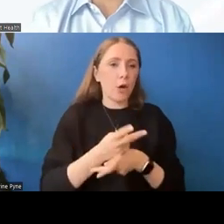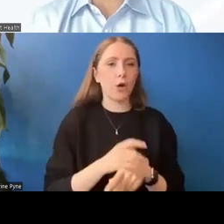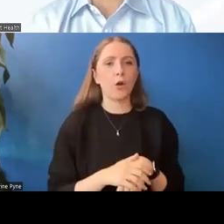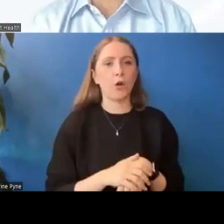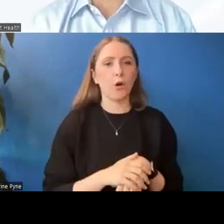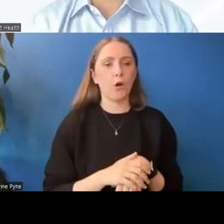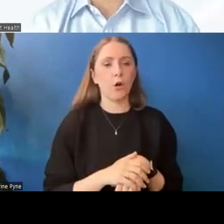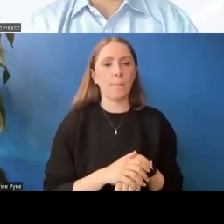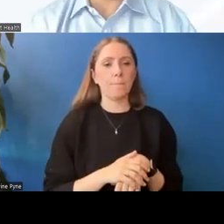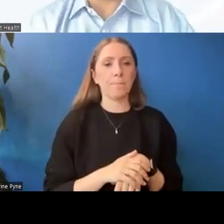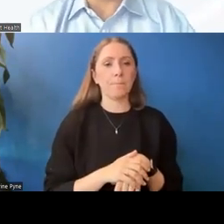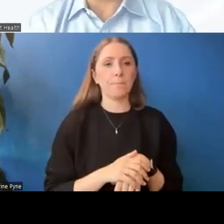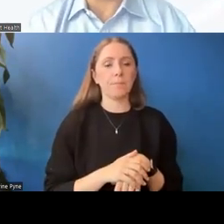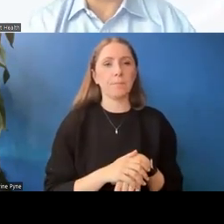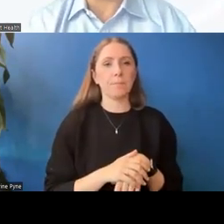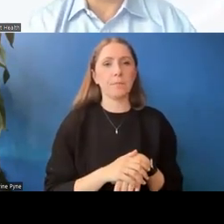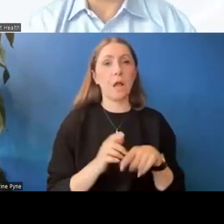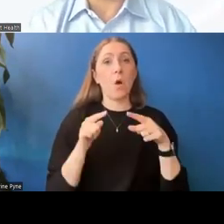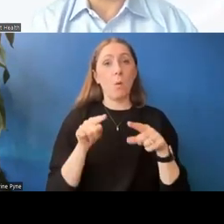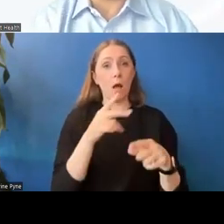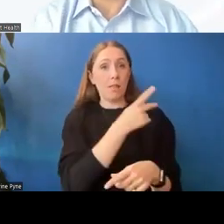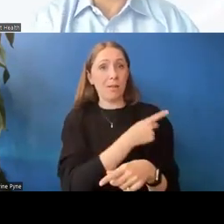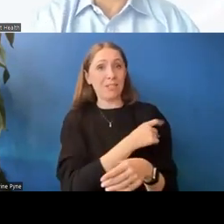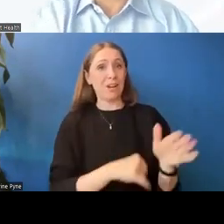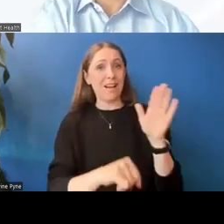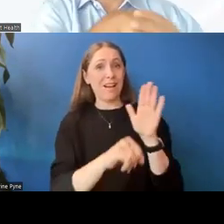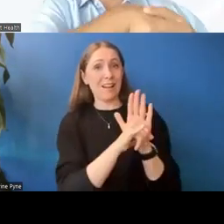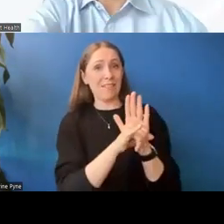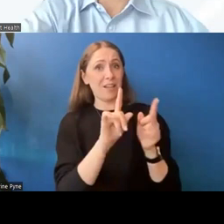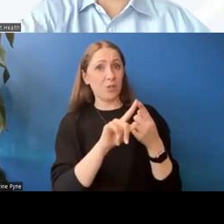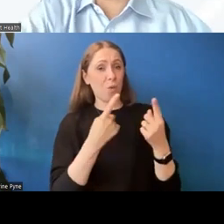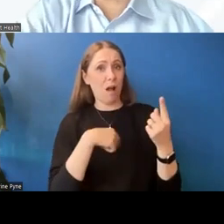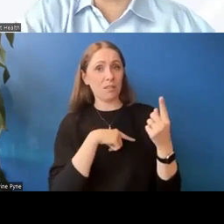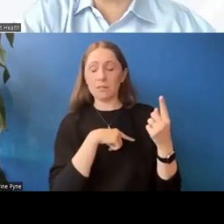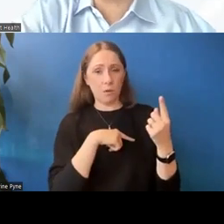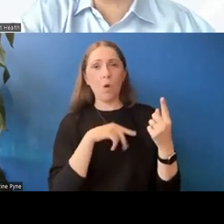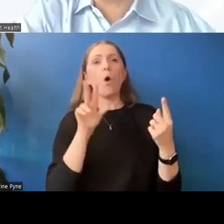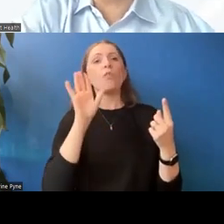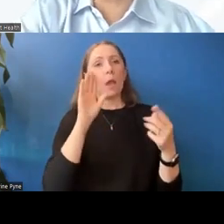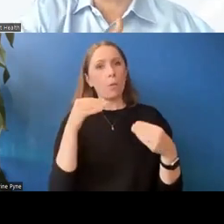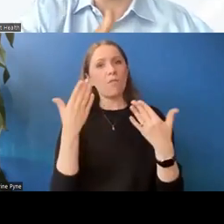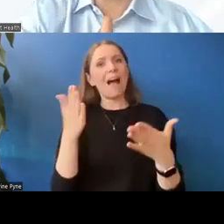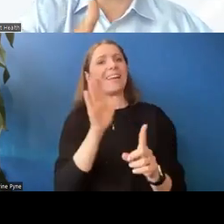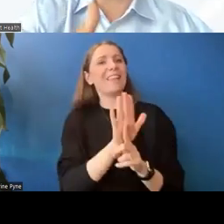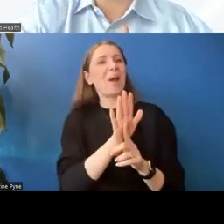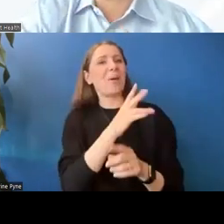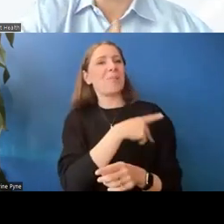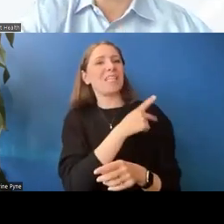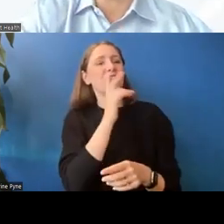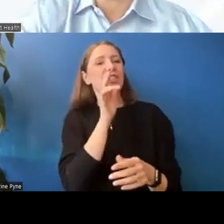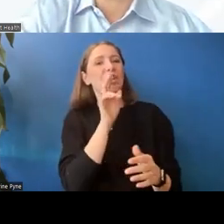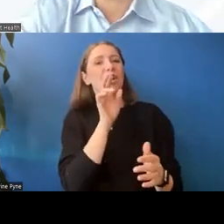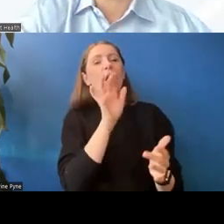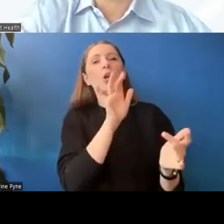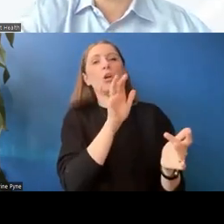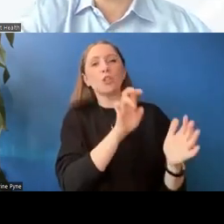While the patient is de-identified to us, they're able to provide you what they call patient journey. So you can actually follow patients or cohorts